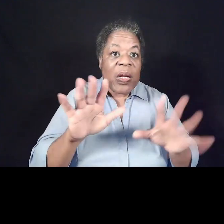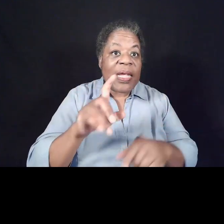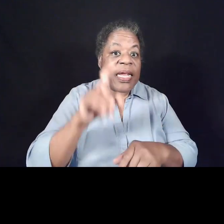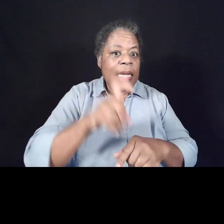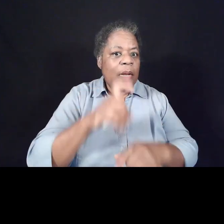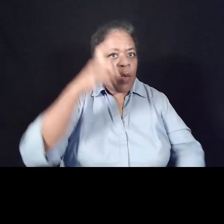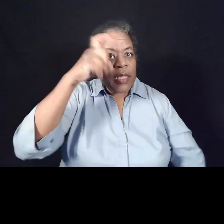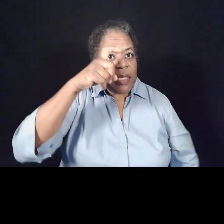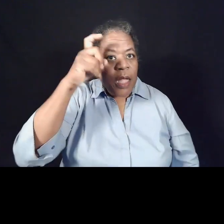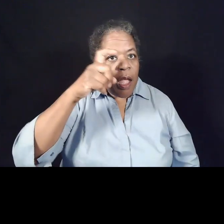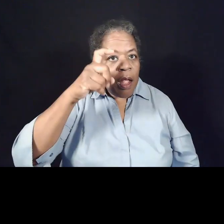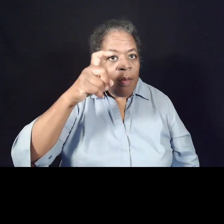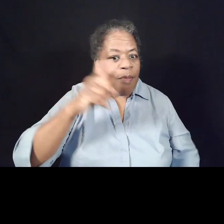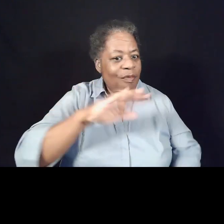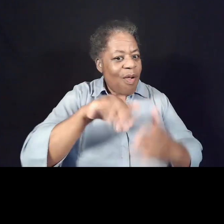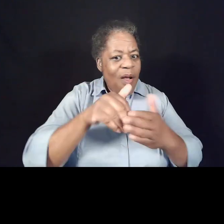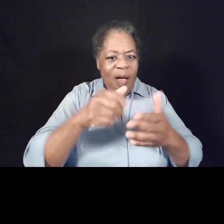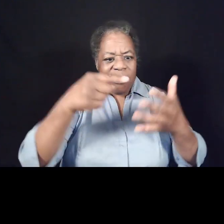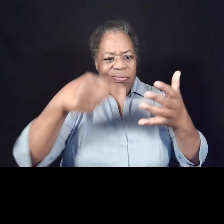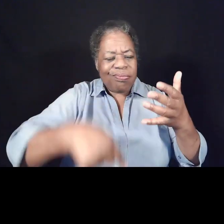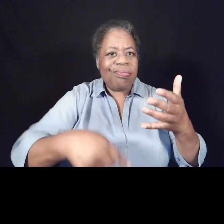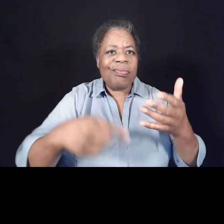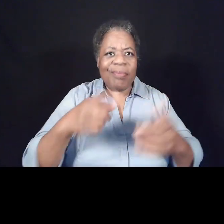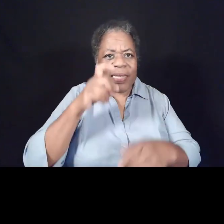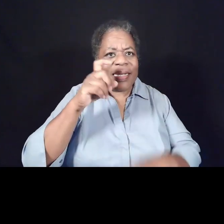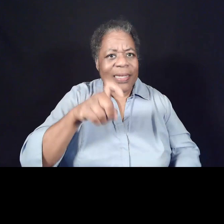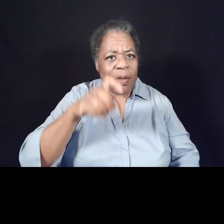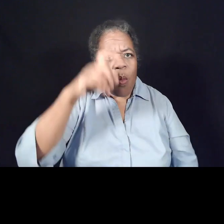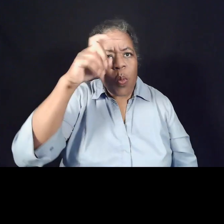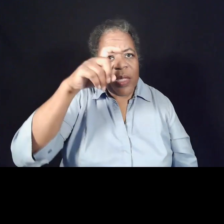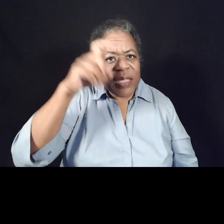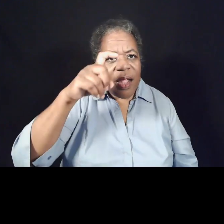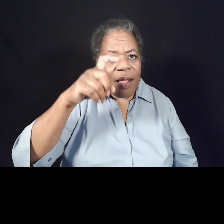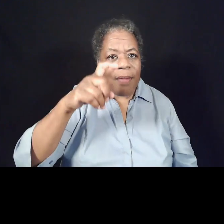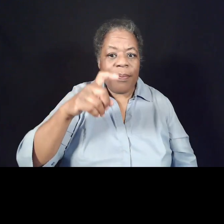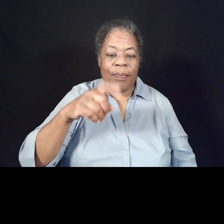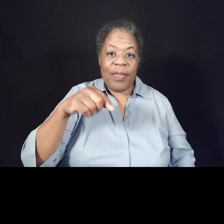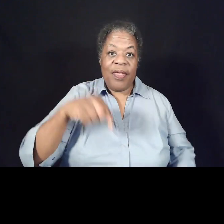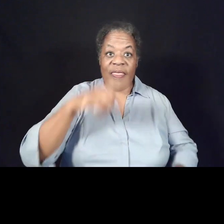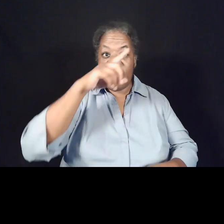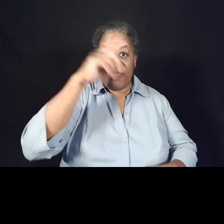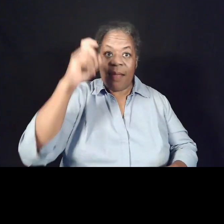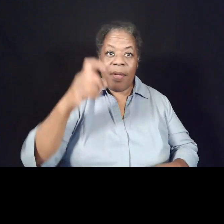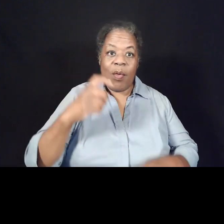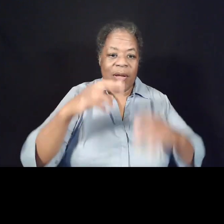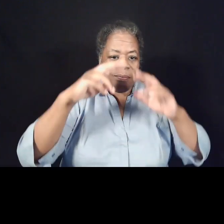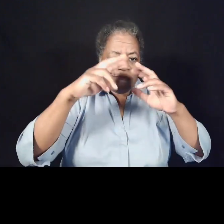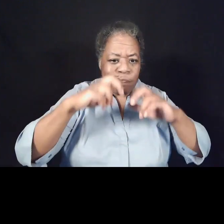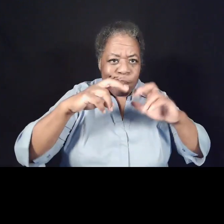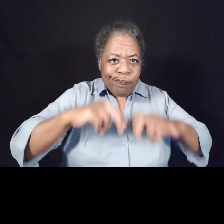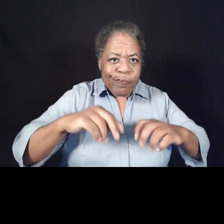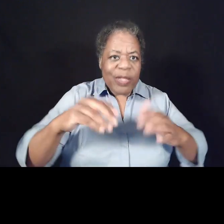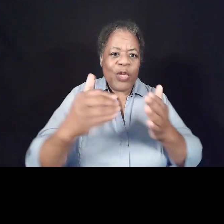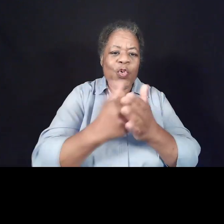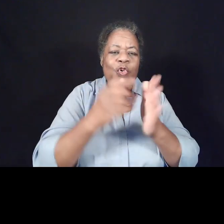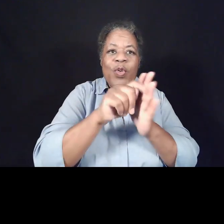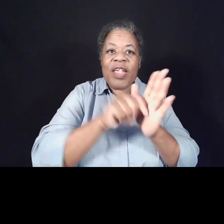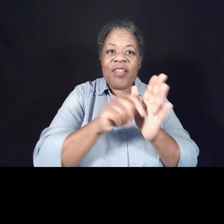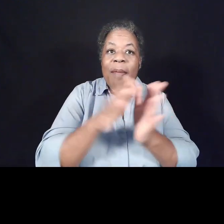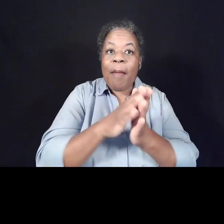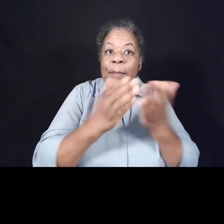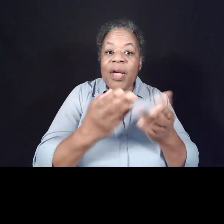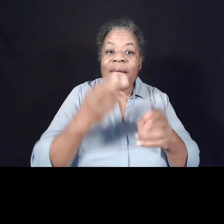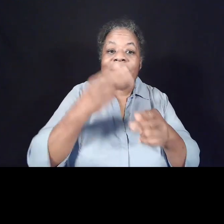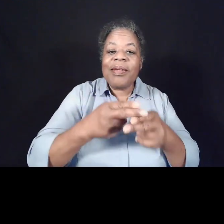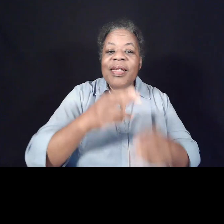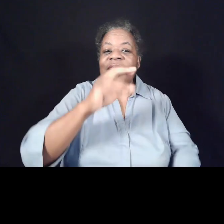wisdom for all of this. And this summer, we're exploring the New Testament book called James. We're looking